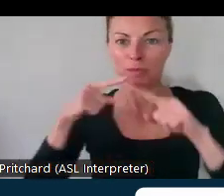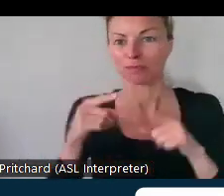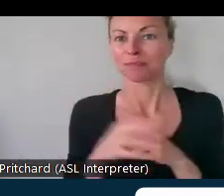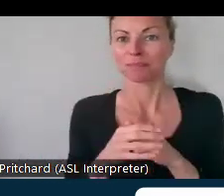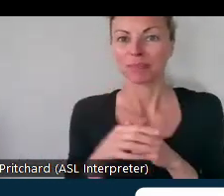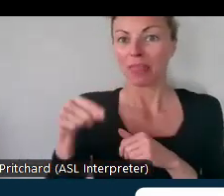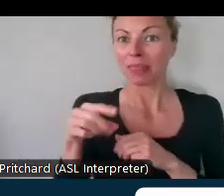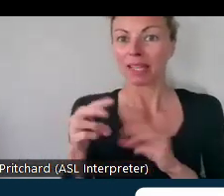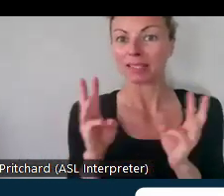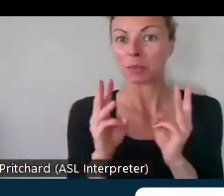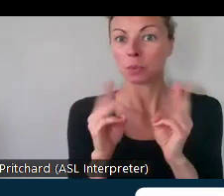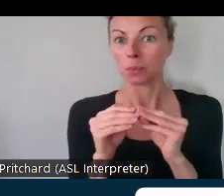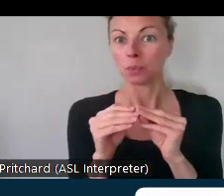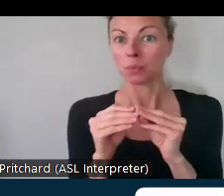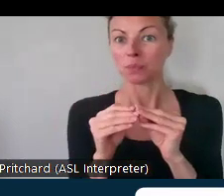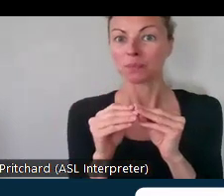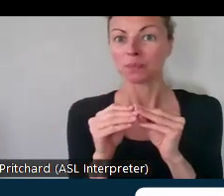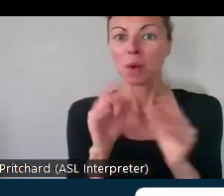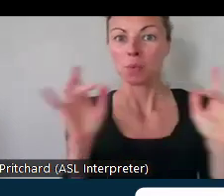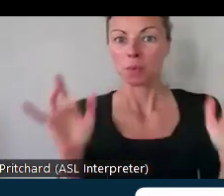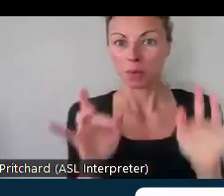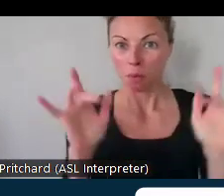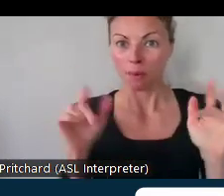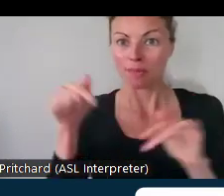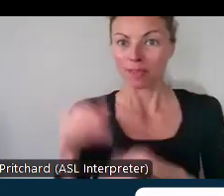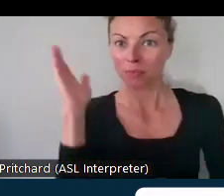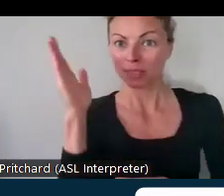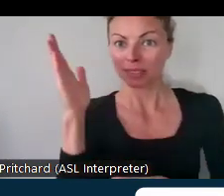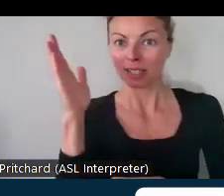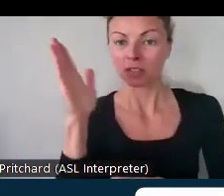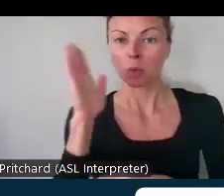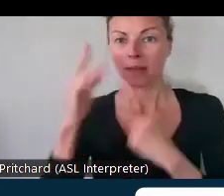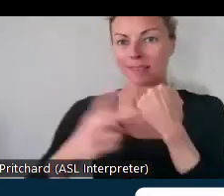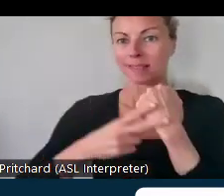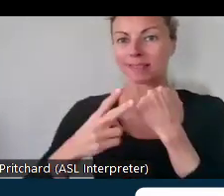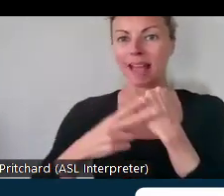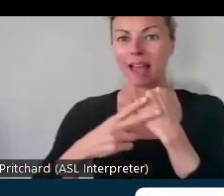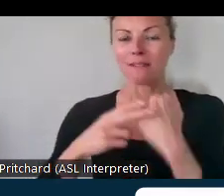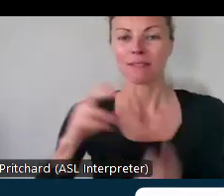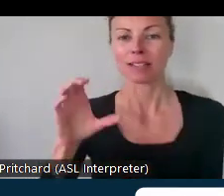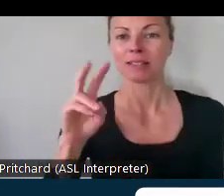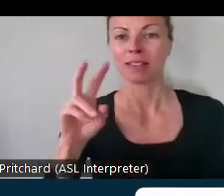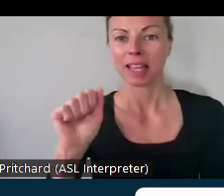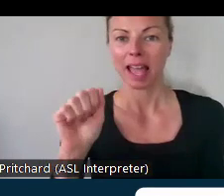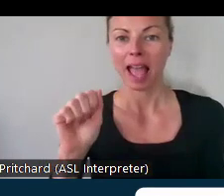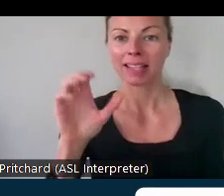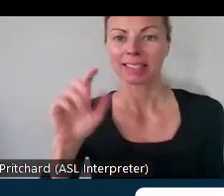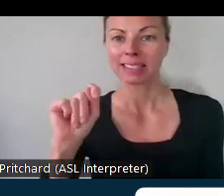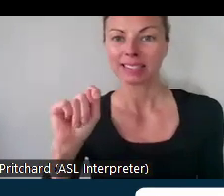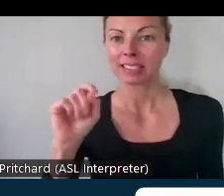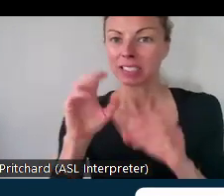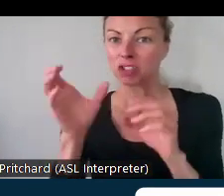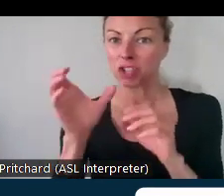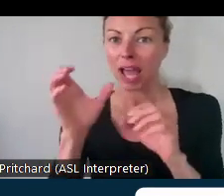being recorded, and the presentation and recording will be archived. You can visit CDA's YouTube channel to view, and it will also